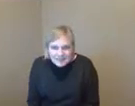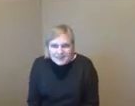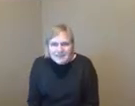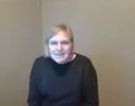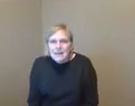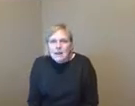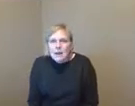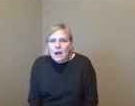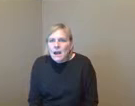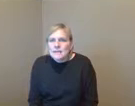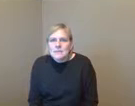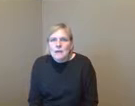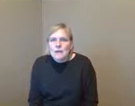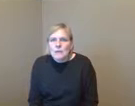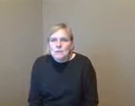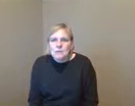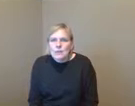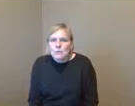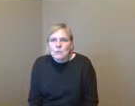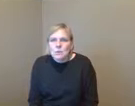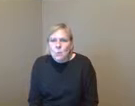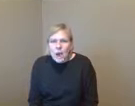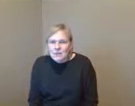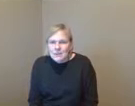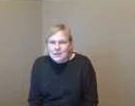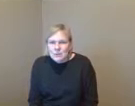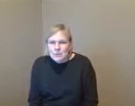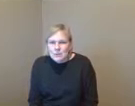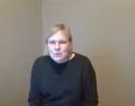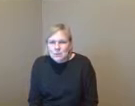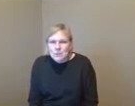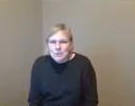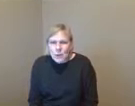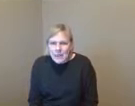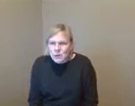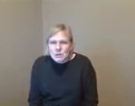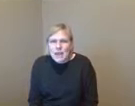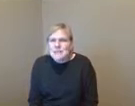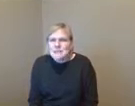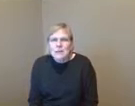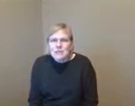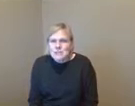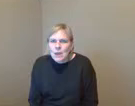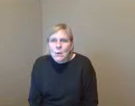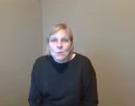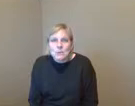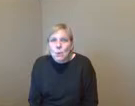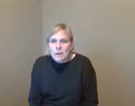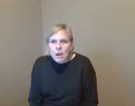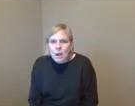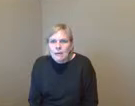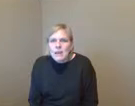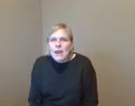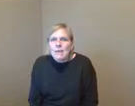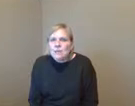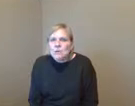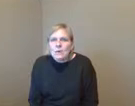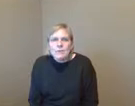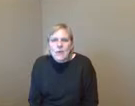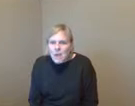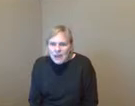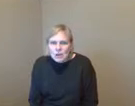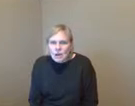but I did not understand the reason why that other person was so angry. I didn't understand what was going on.